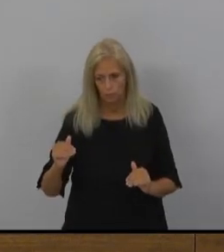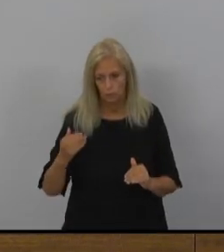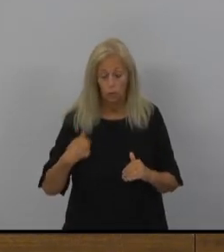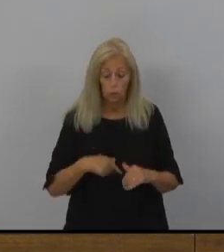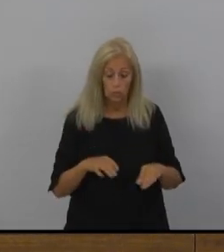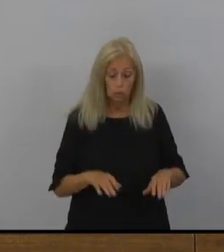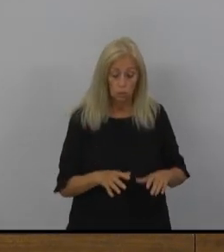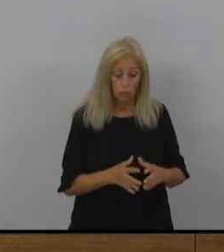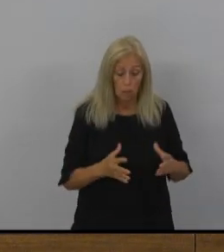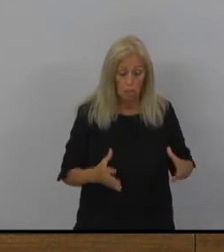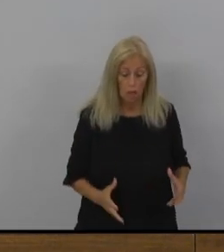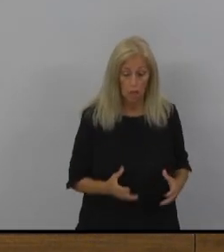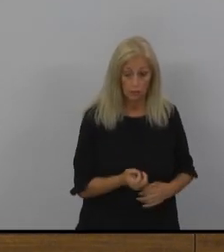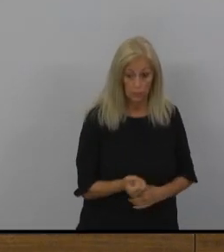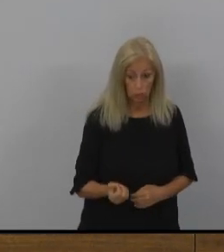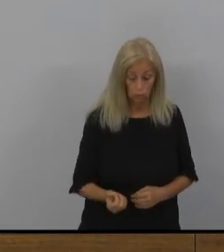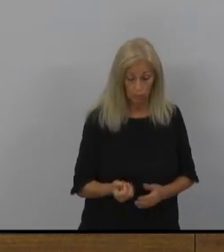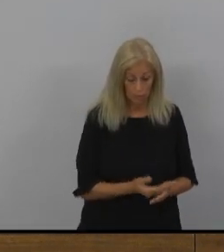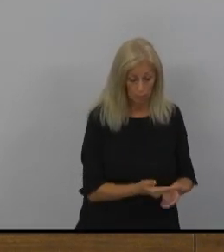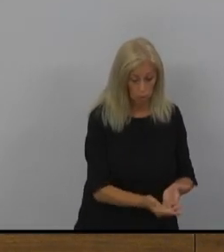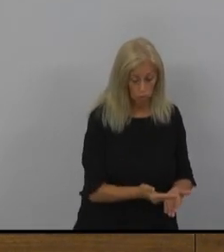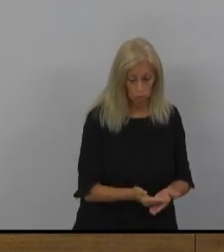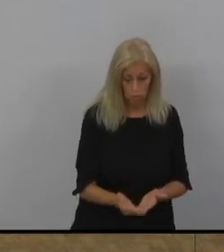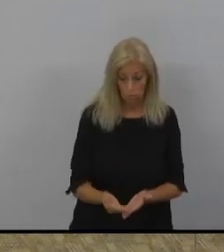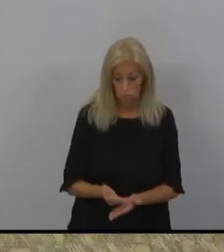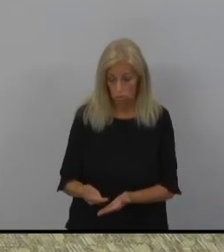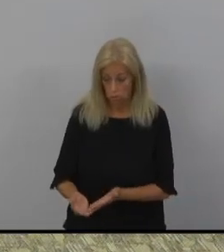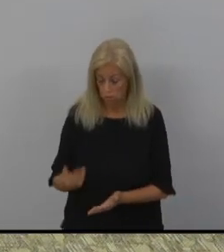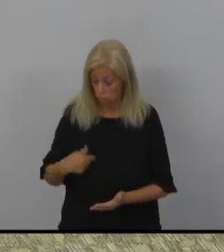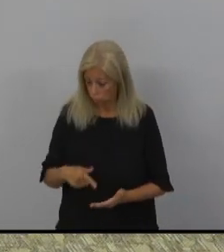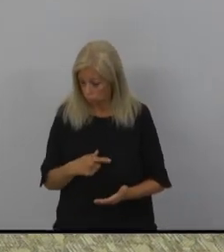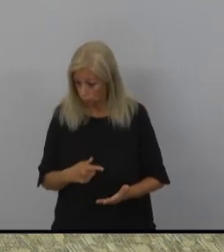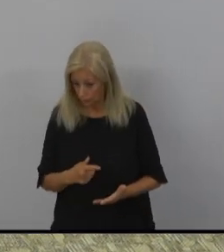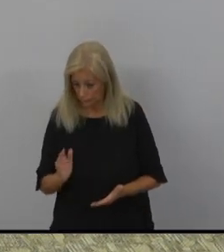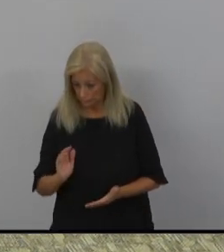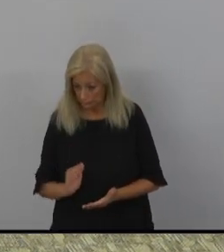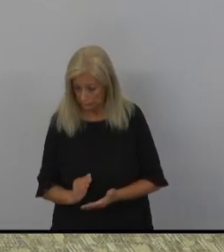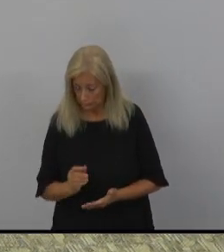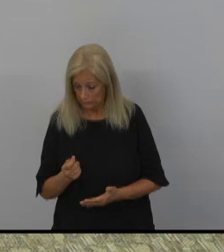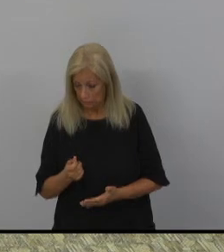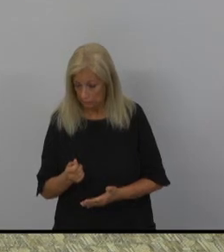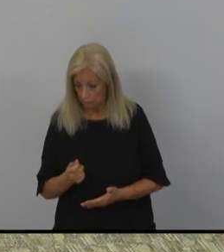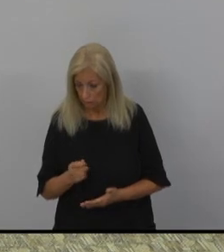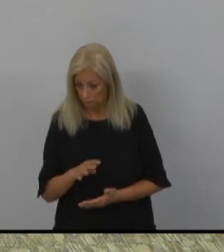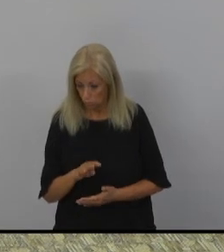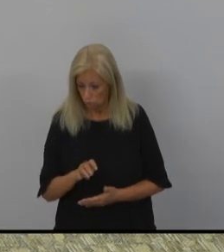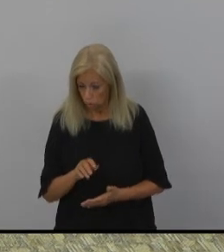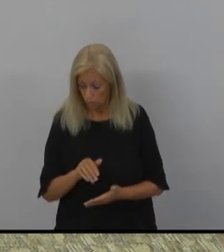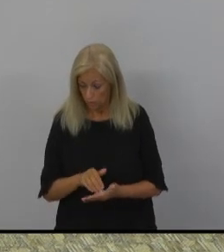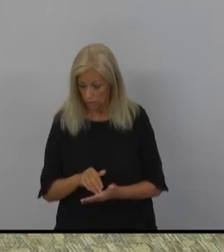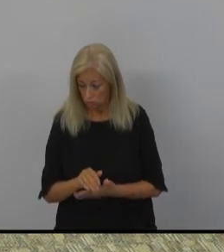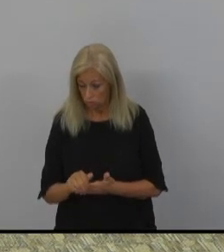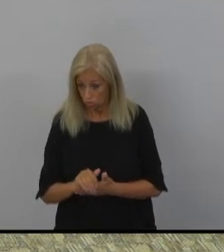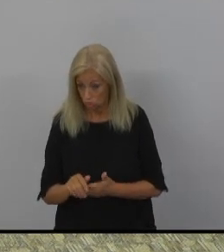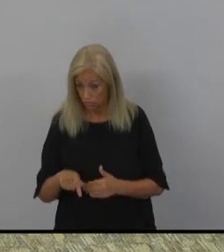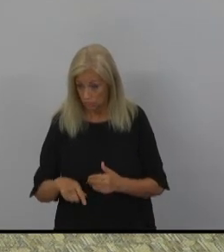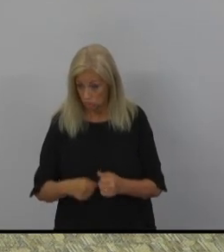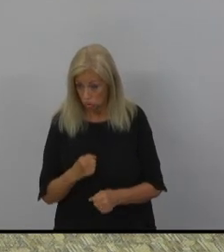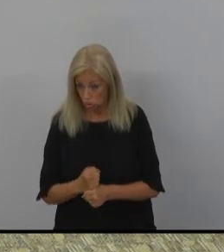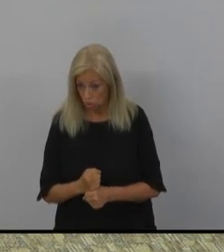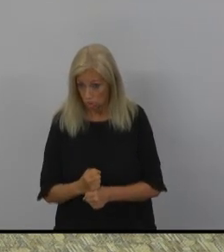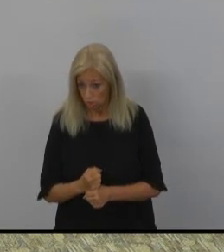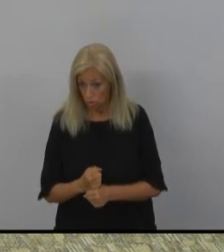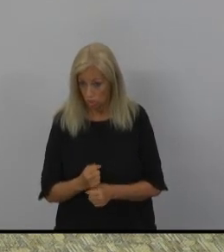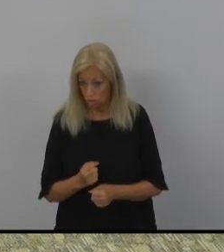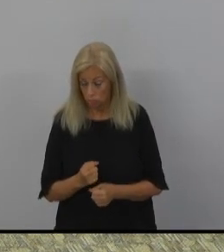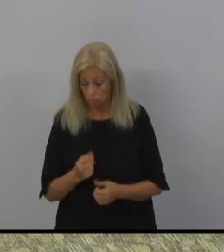we did a lot of equipment purchases this past year. We did draw it down about, it looks like we're going to draw it down about 400,000 this year from some of